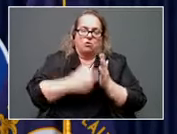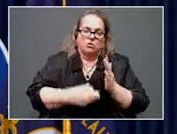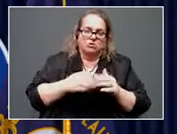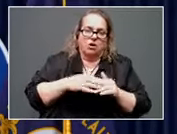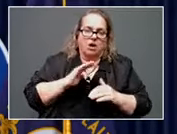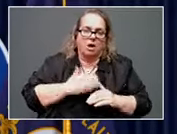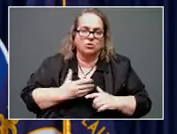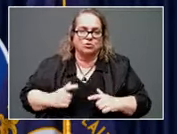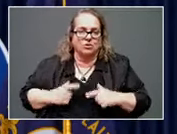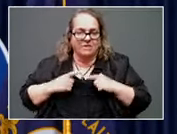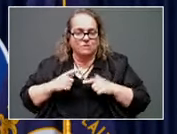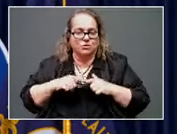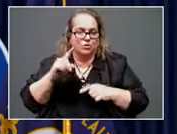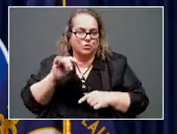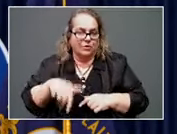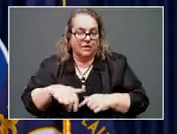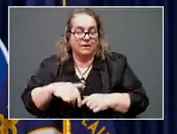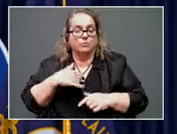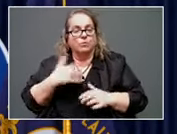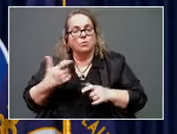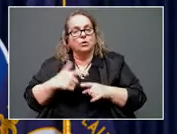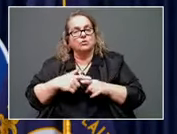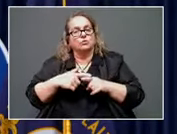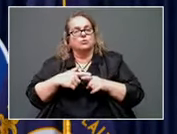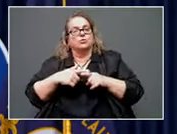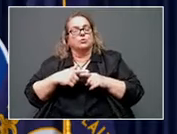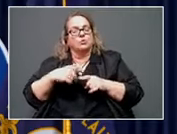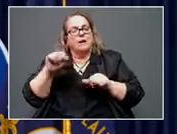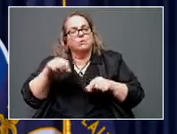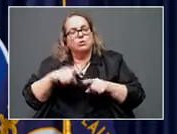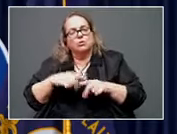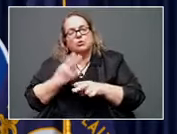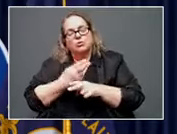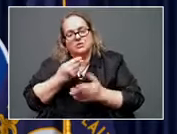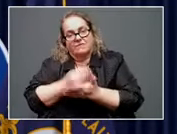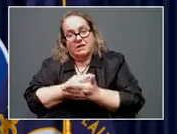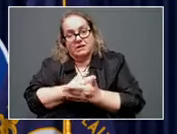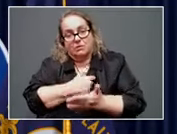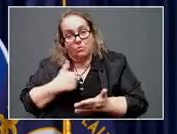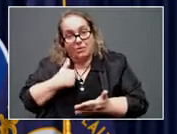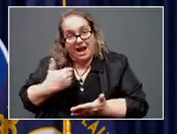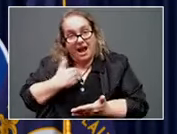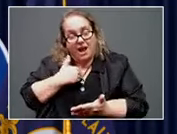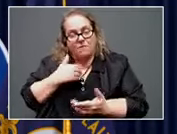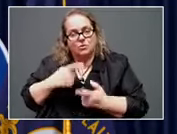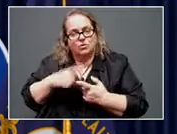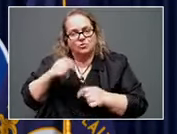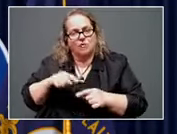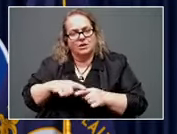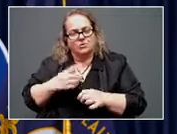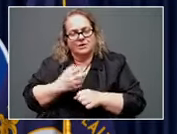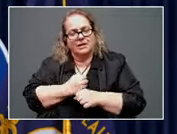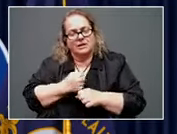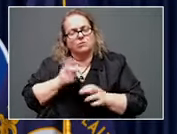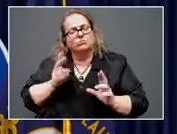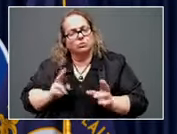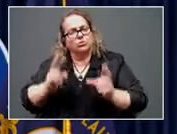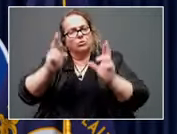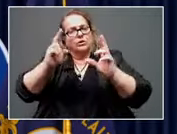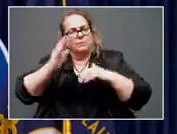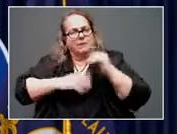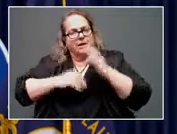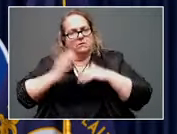in doing that. We want to be able to use the funds we've got to leverage the speed, the ensuring